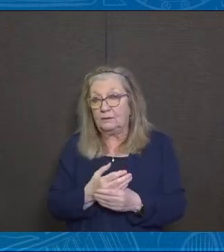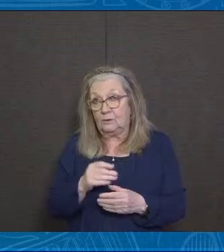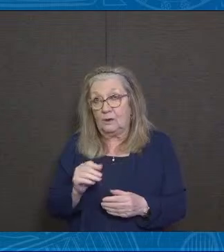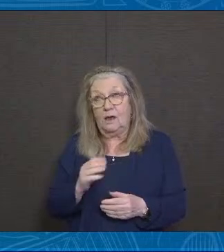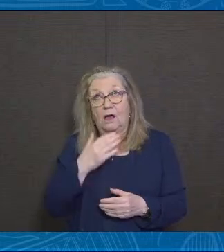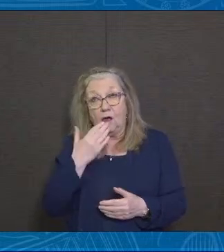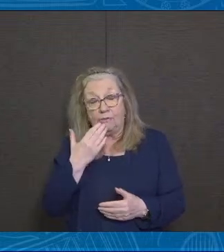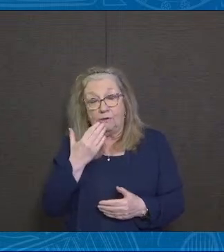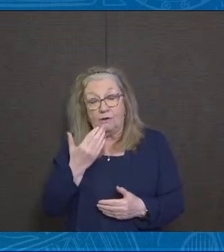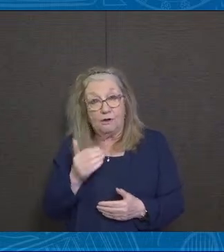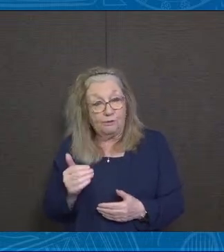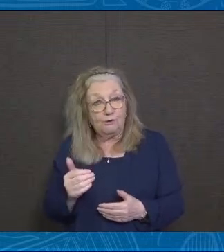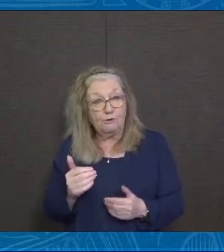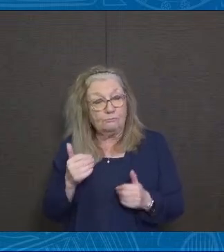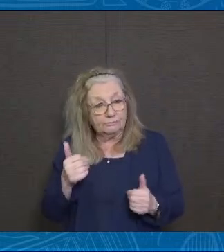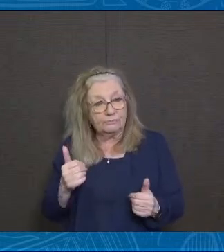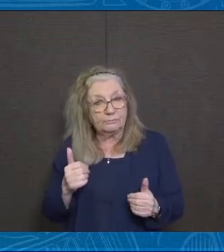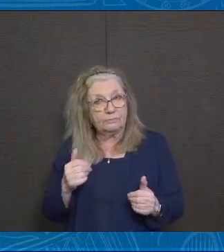arrangement.